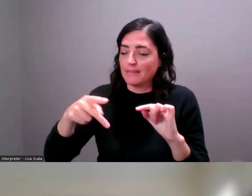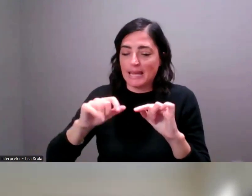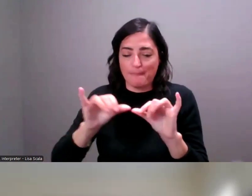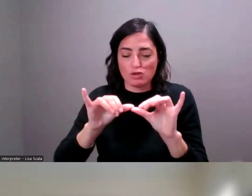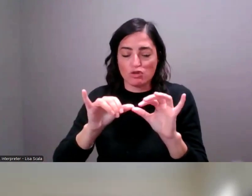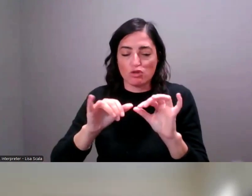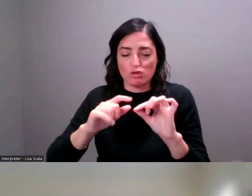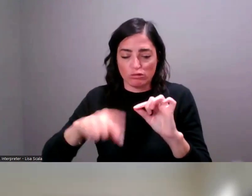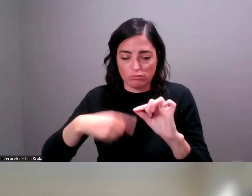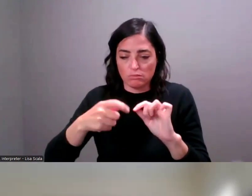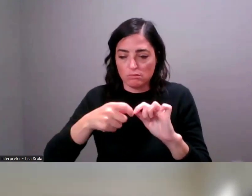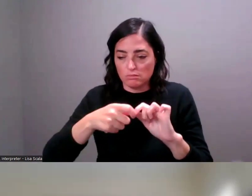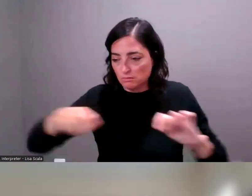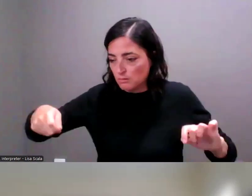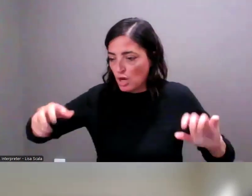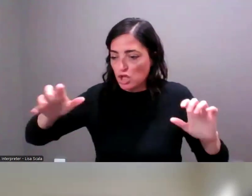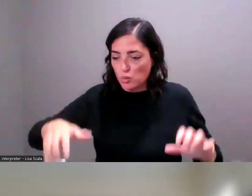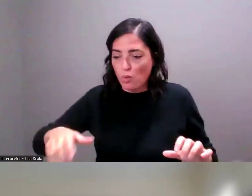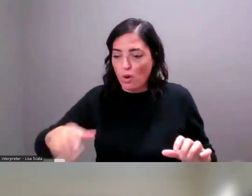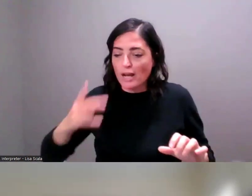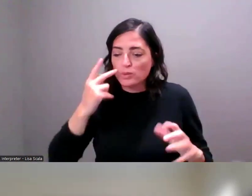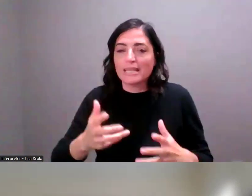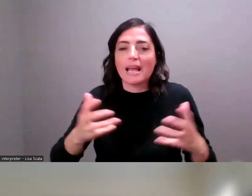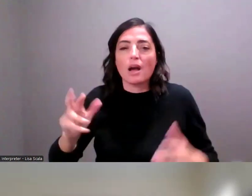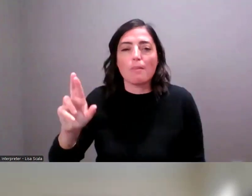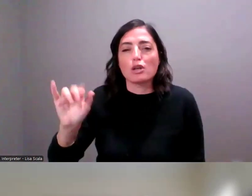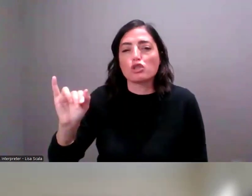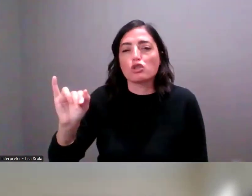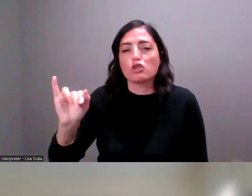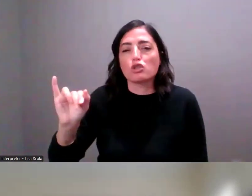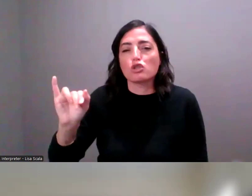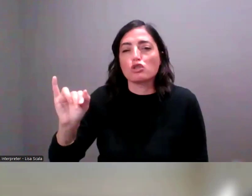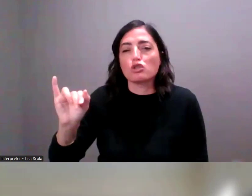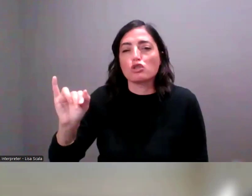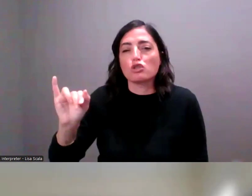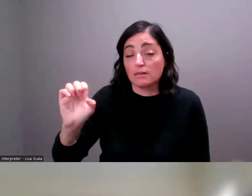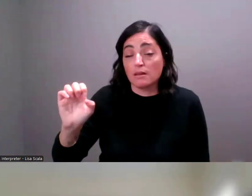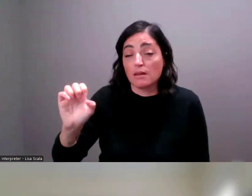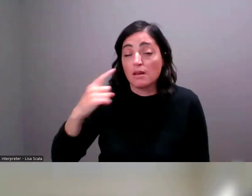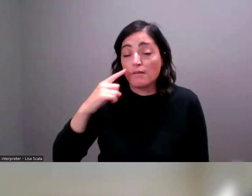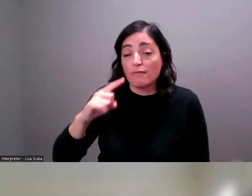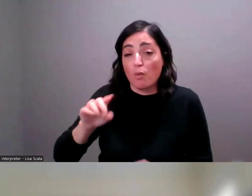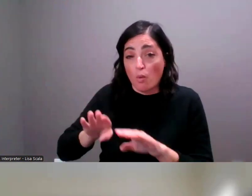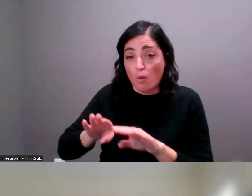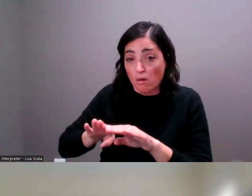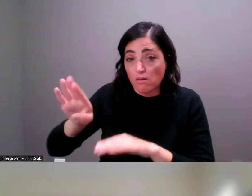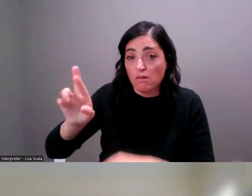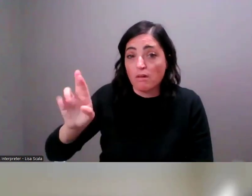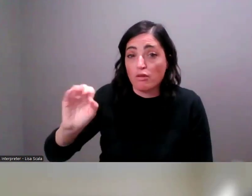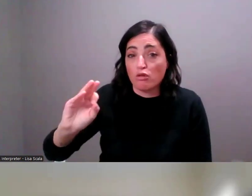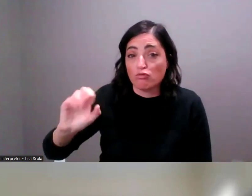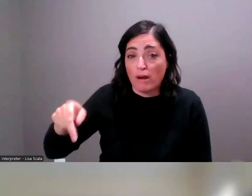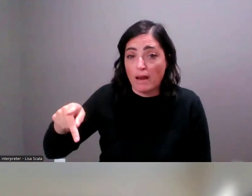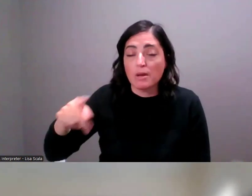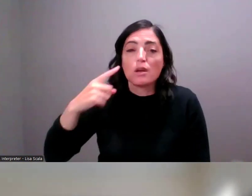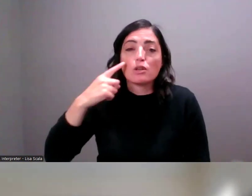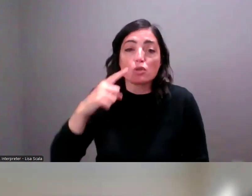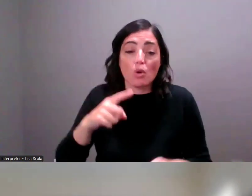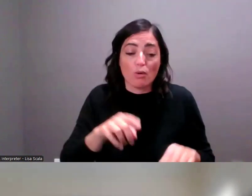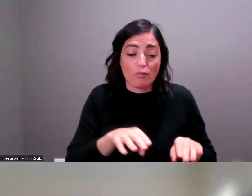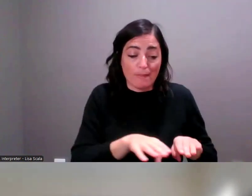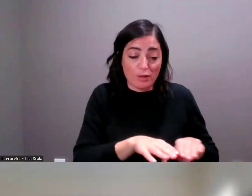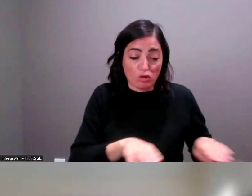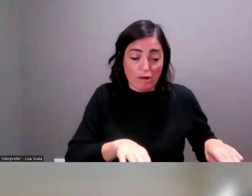you would want to measure the amount of rise that would need to be covered by that ramp. So if from